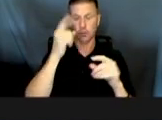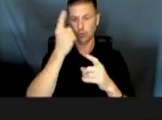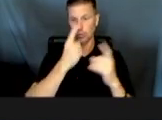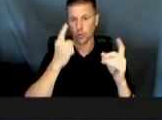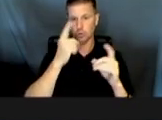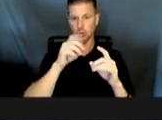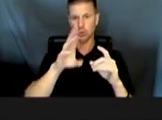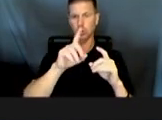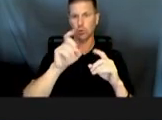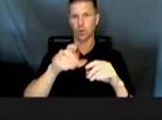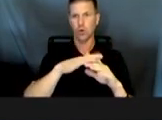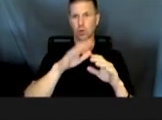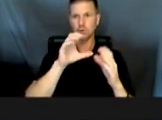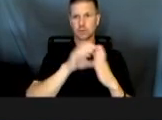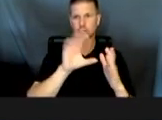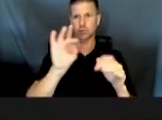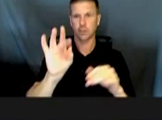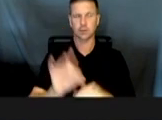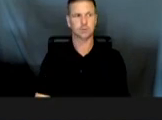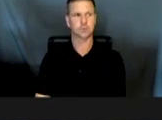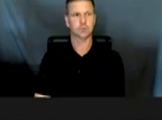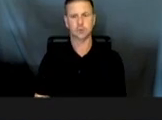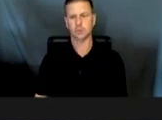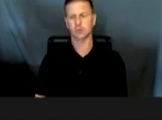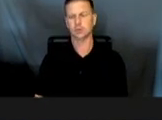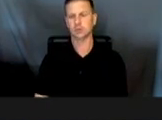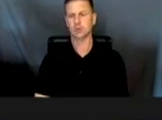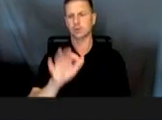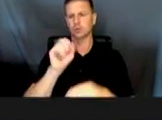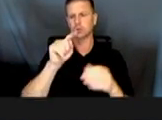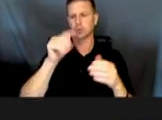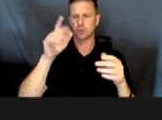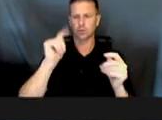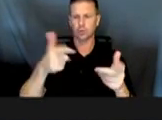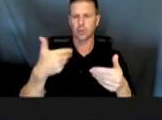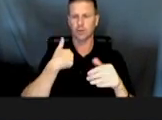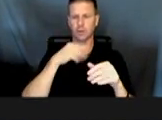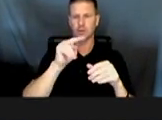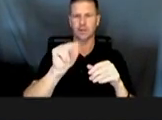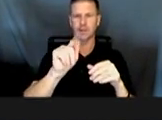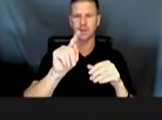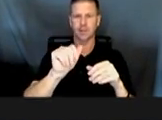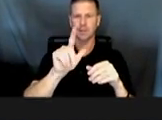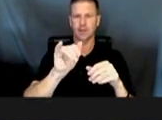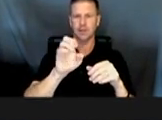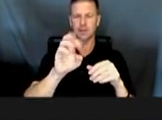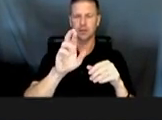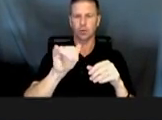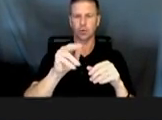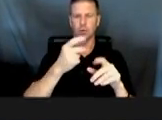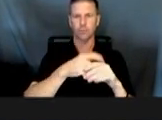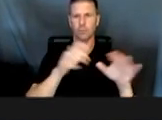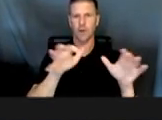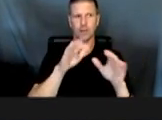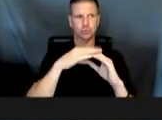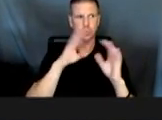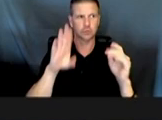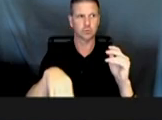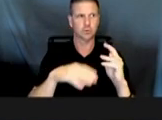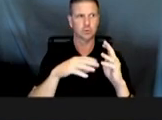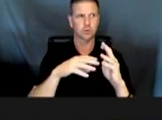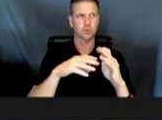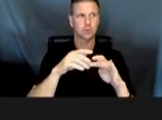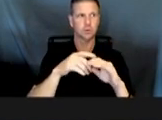on Section 8. And just a quick introduction, we do have Natalie Ryan here with us from Action Housing.